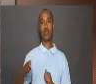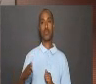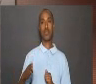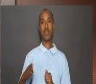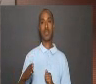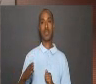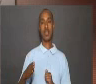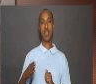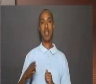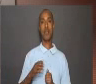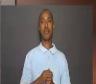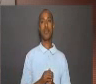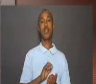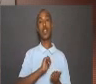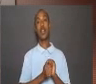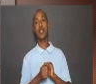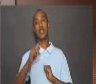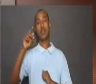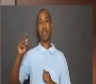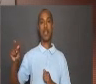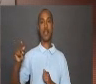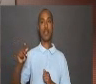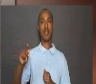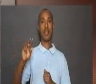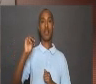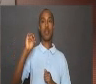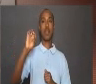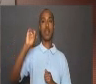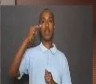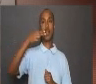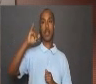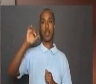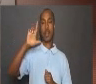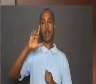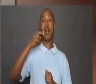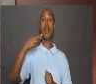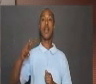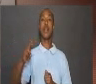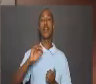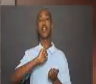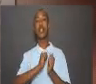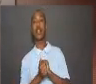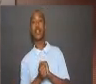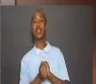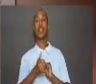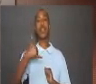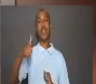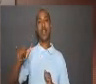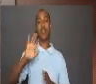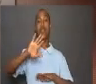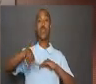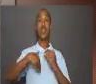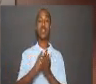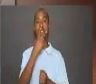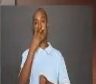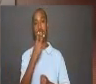Phenolphthalein turns pink. Methyl red turns yellow, and universal